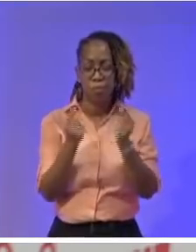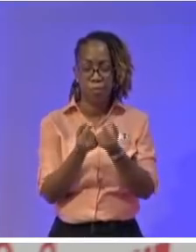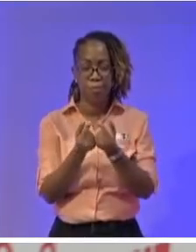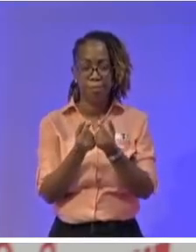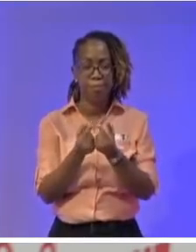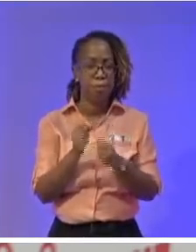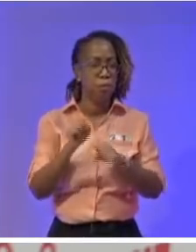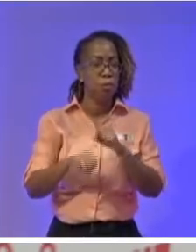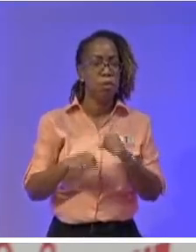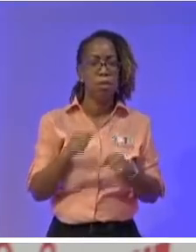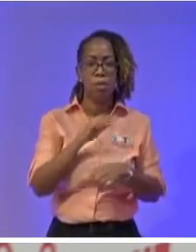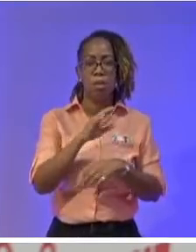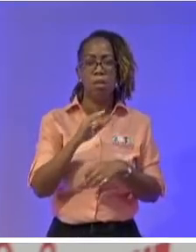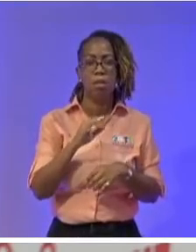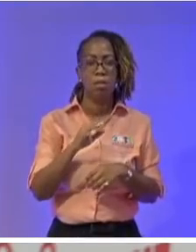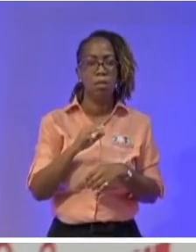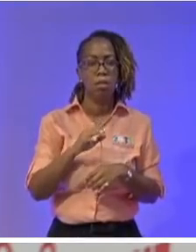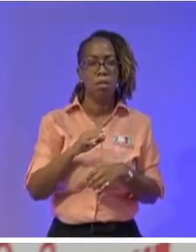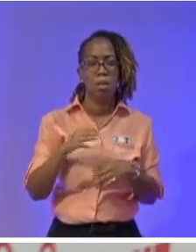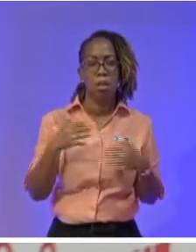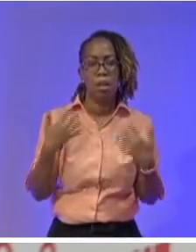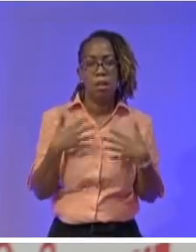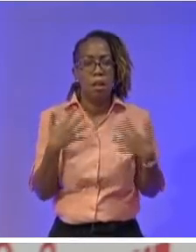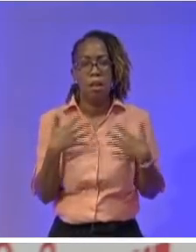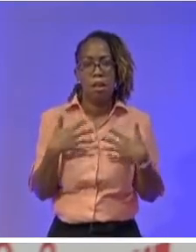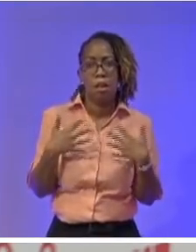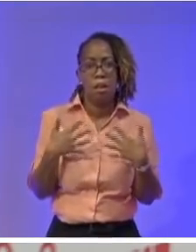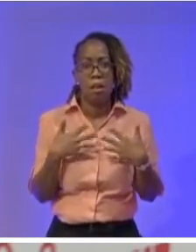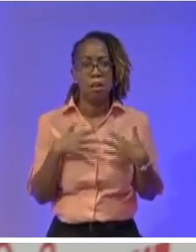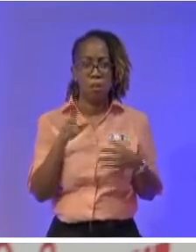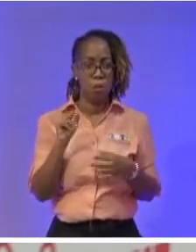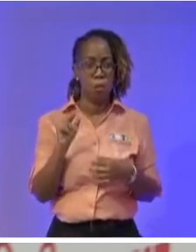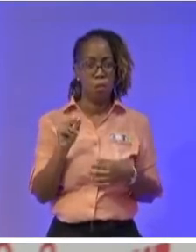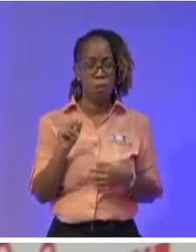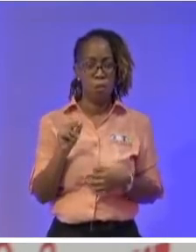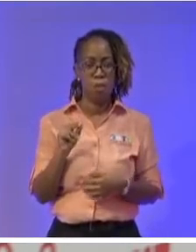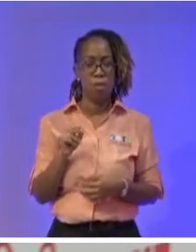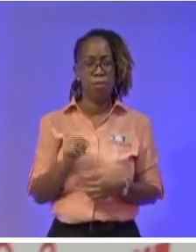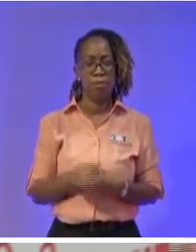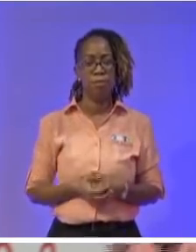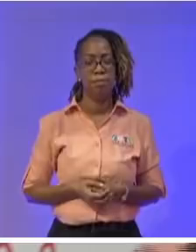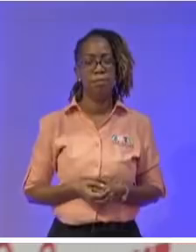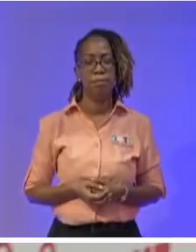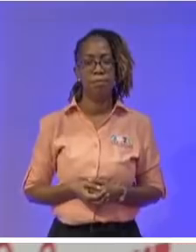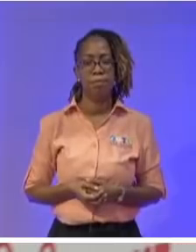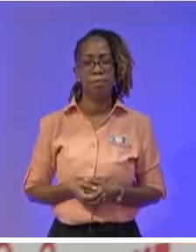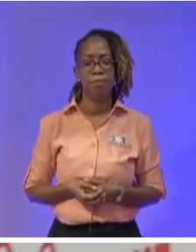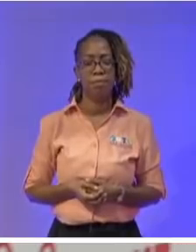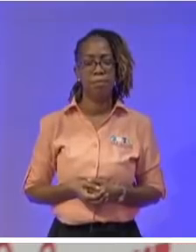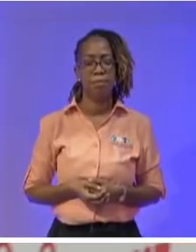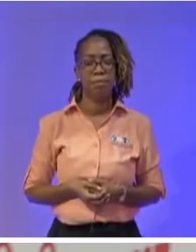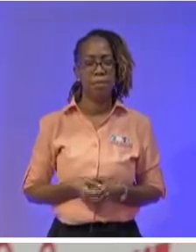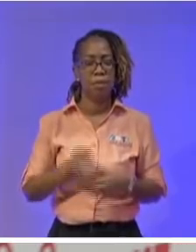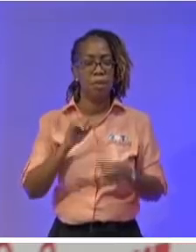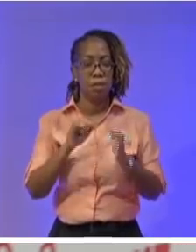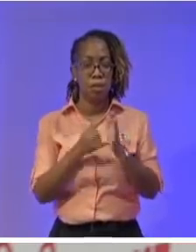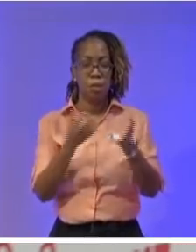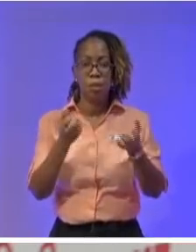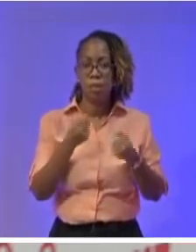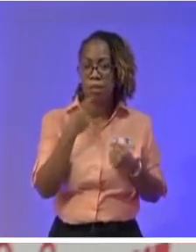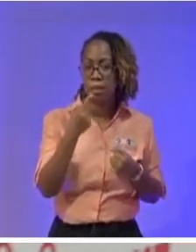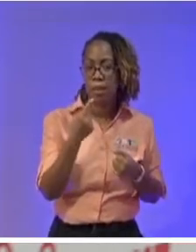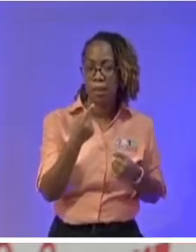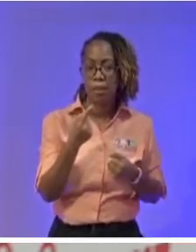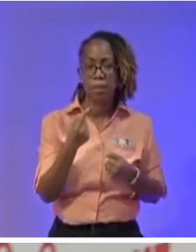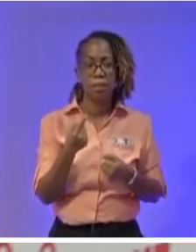to any conclusions in terms of the severity of the disease or anything else from this particular cohort, but just to say that we have confirmed